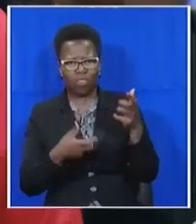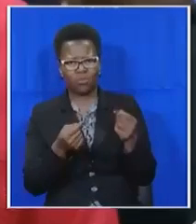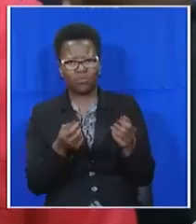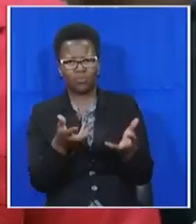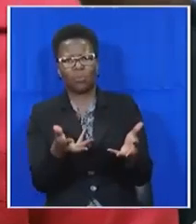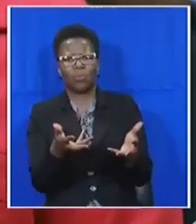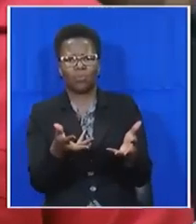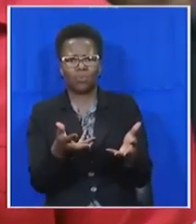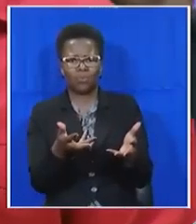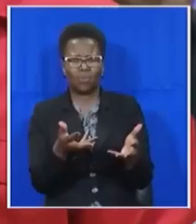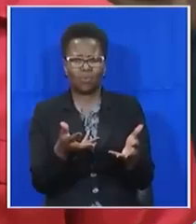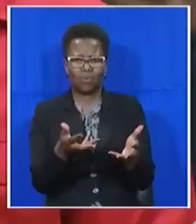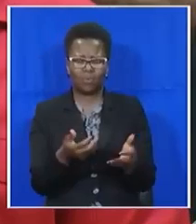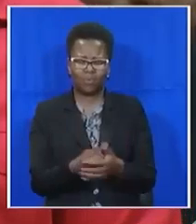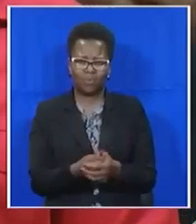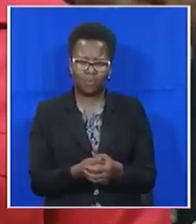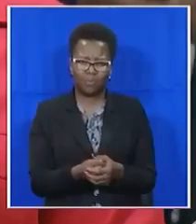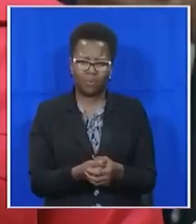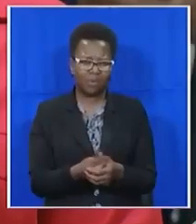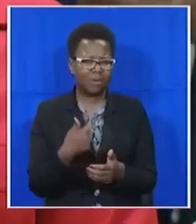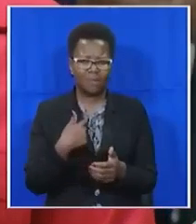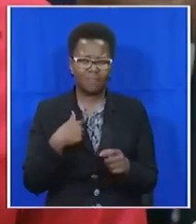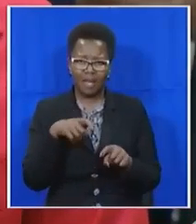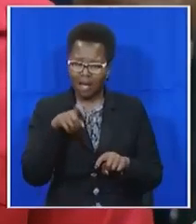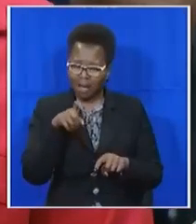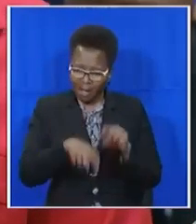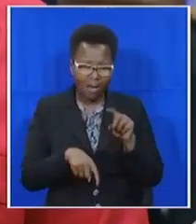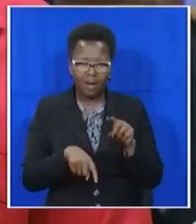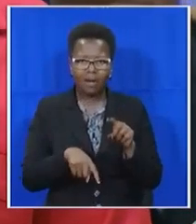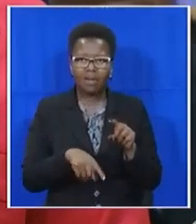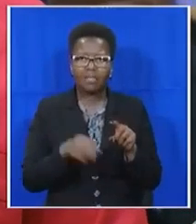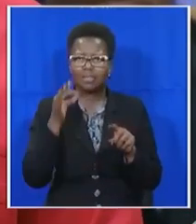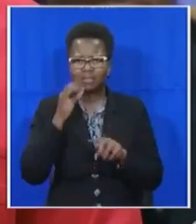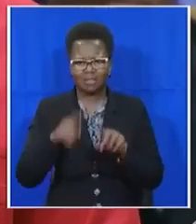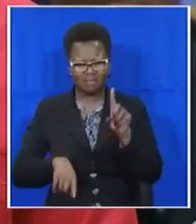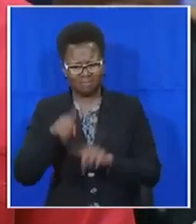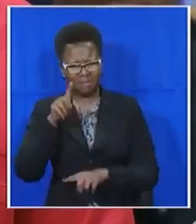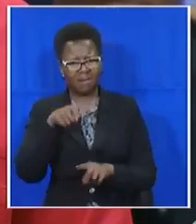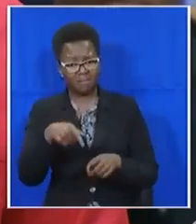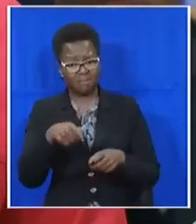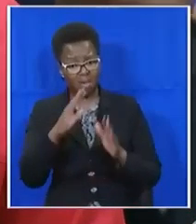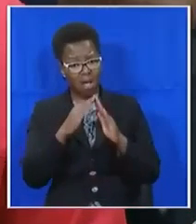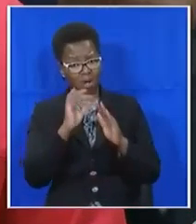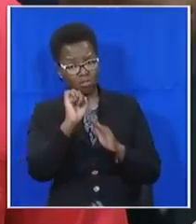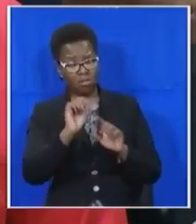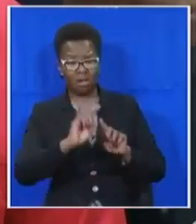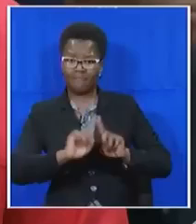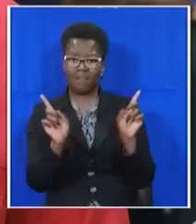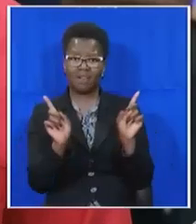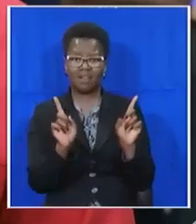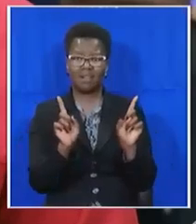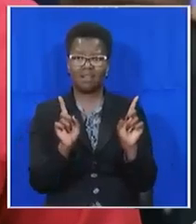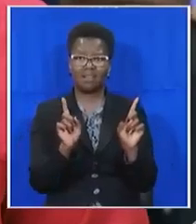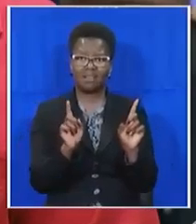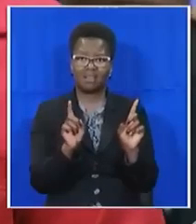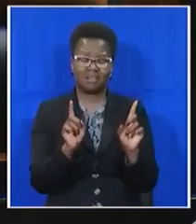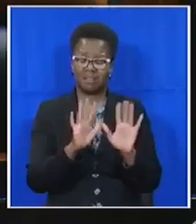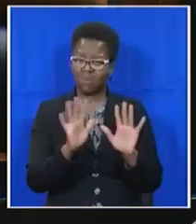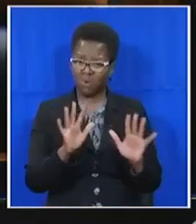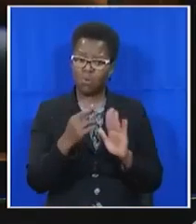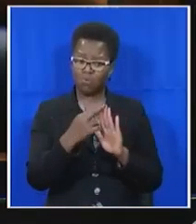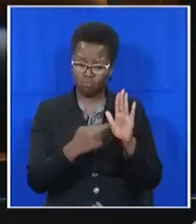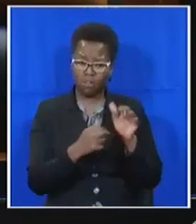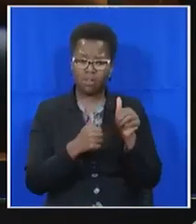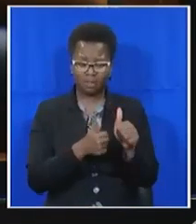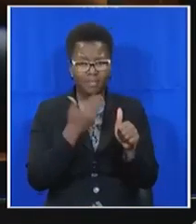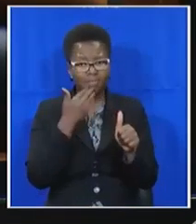the issue in the manner in which you're handling it now. You can't just evict people. Take This your is not seat, your Honorable house, member. it's You are making a parliament political statement. with rules. Let me rule on that.